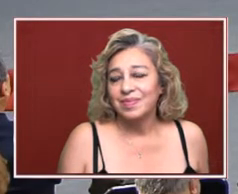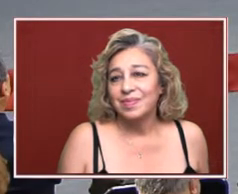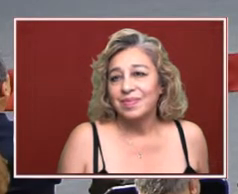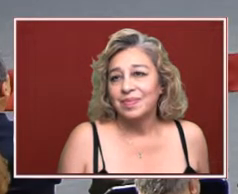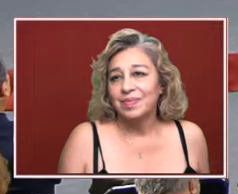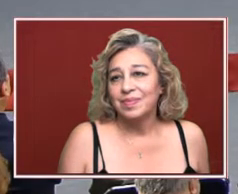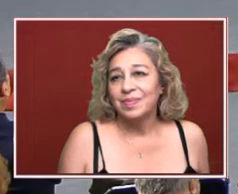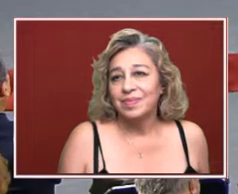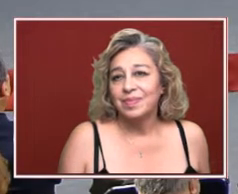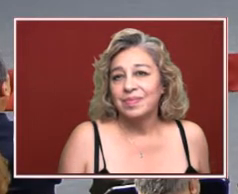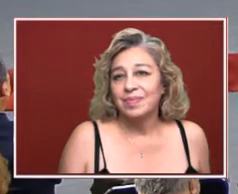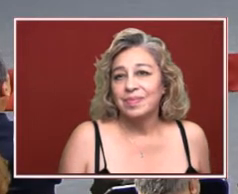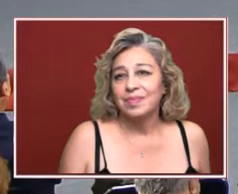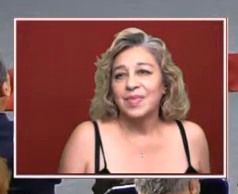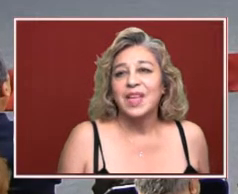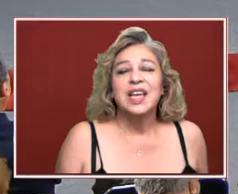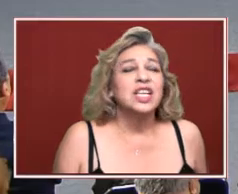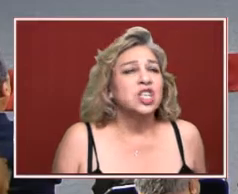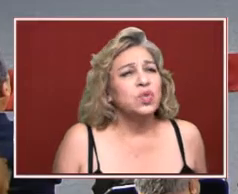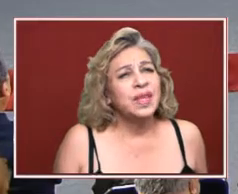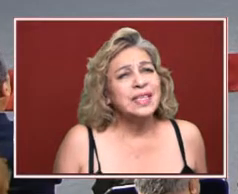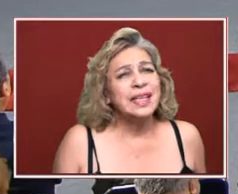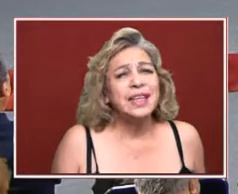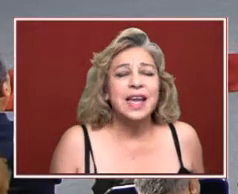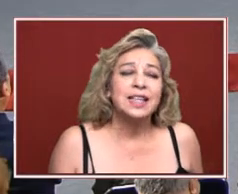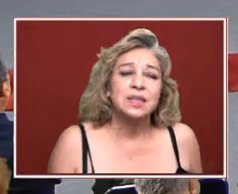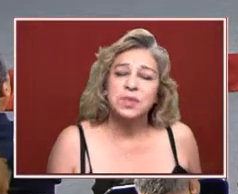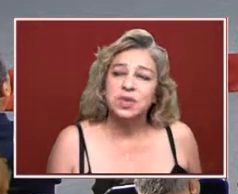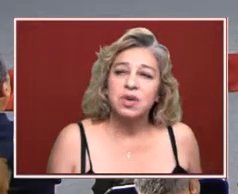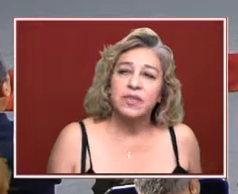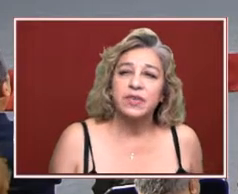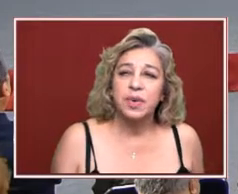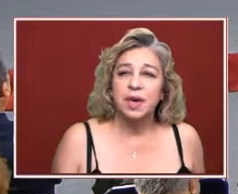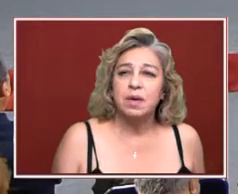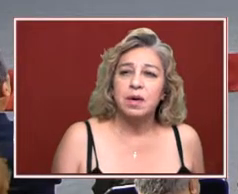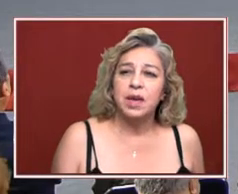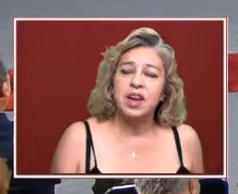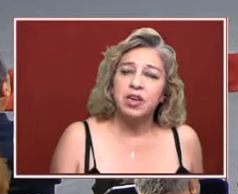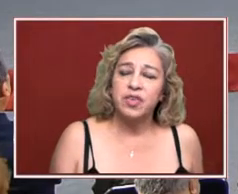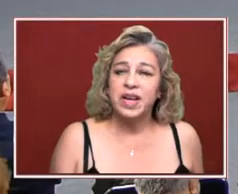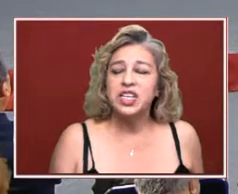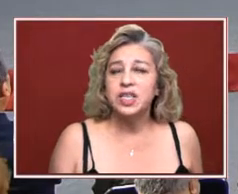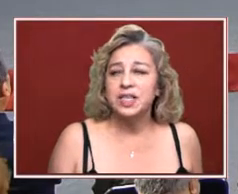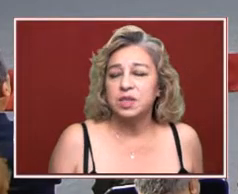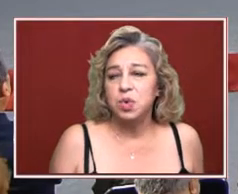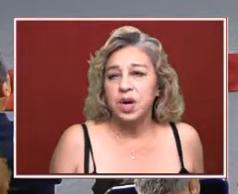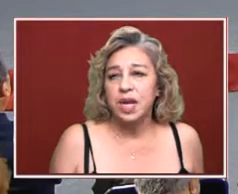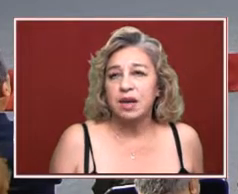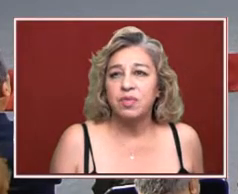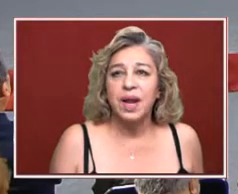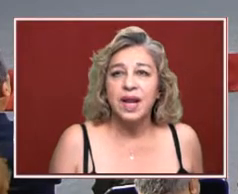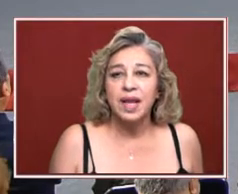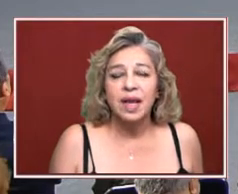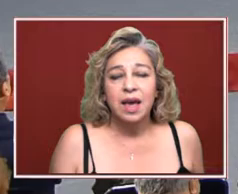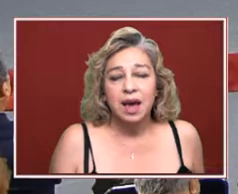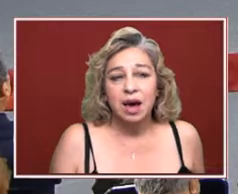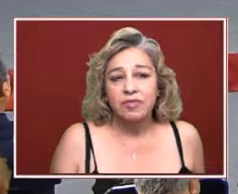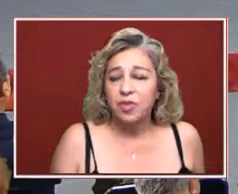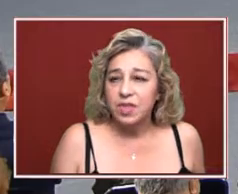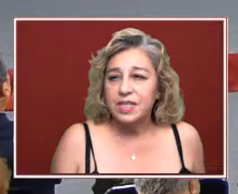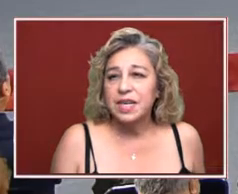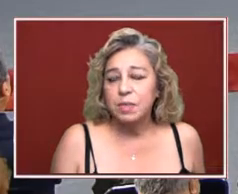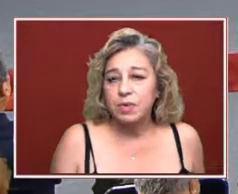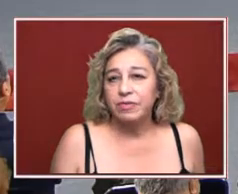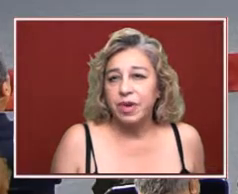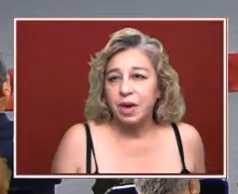las prioridades que usted nos ha marcado. So they said they had some sort of a inauguration this morning already